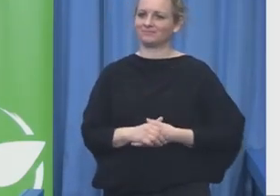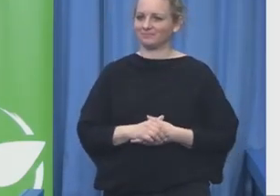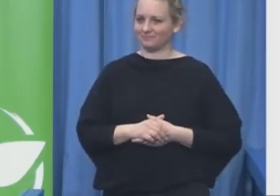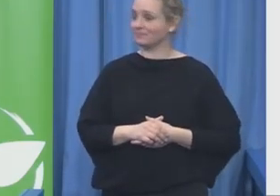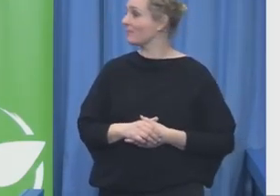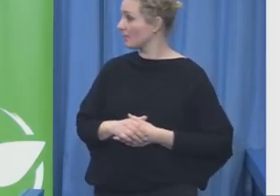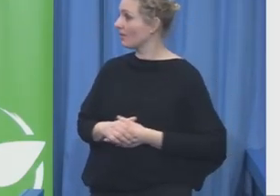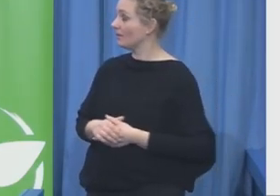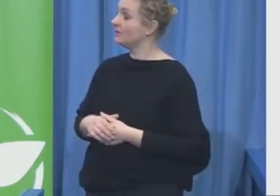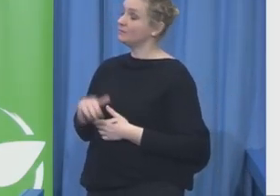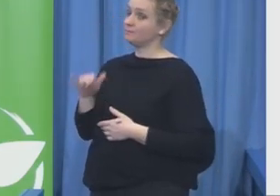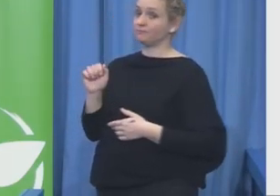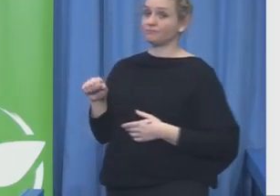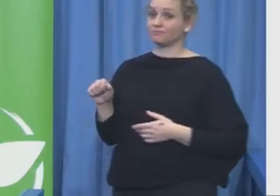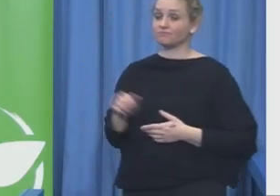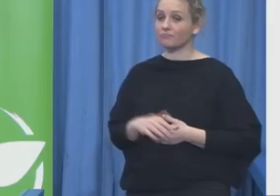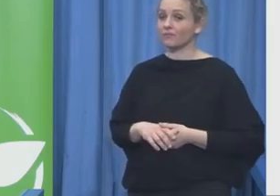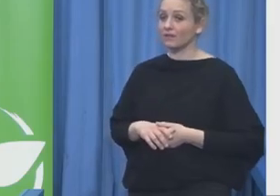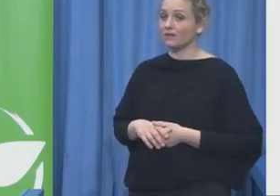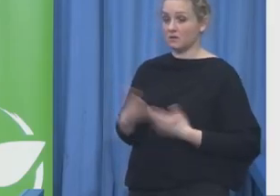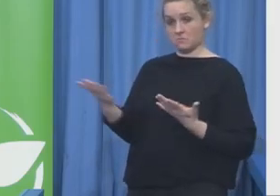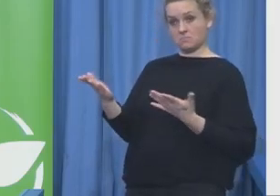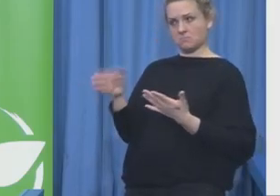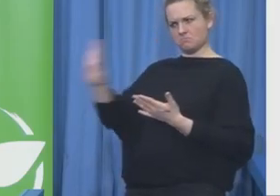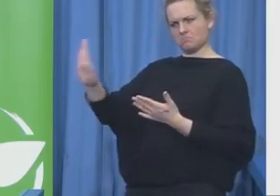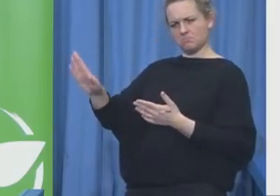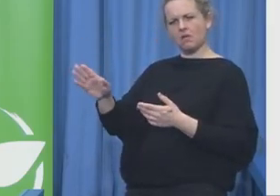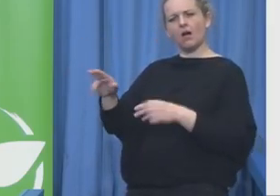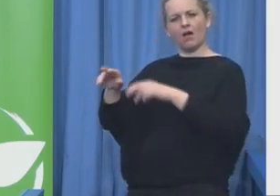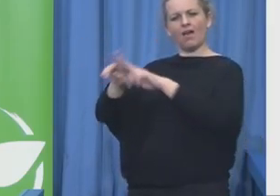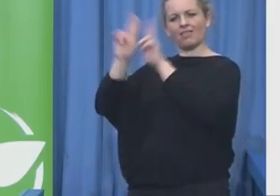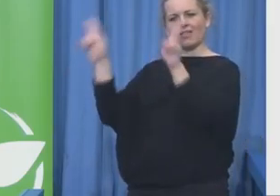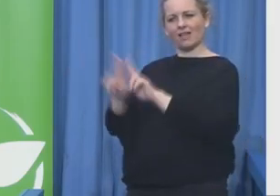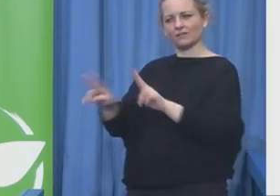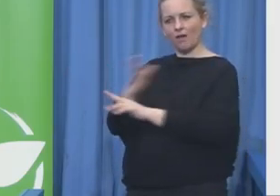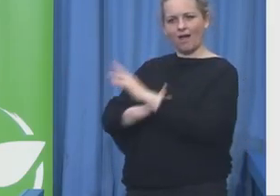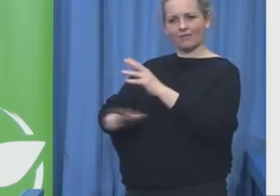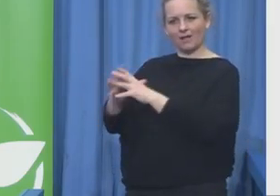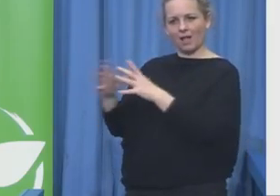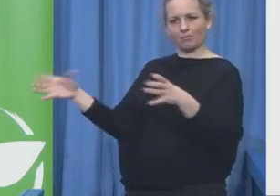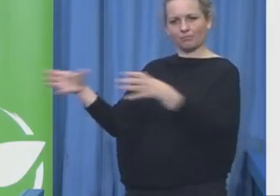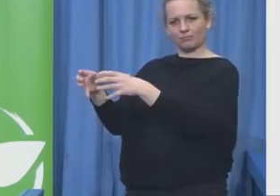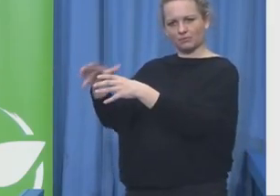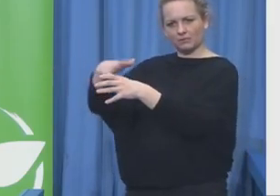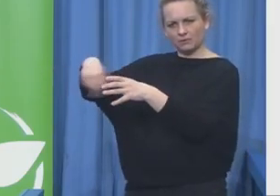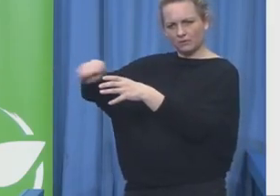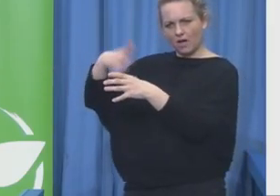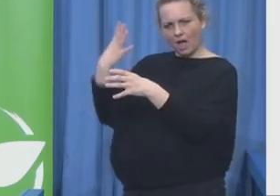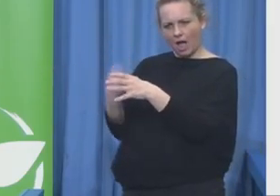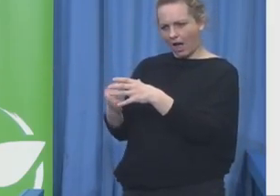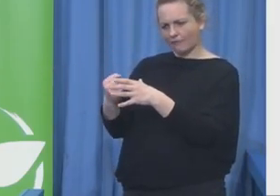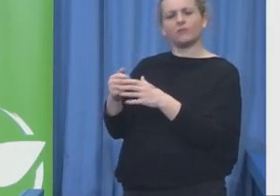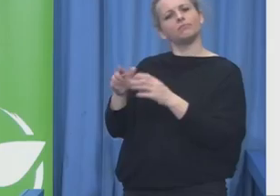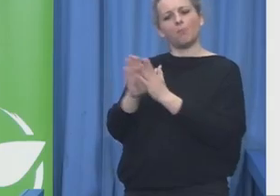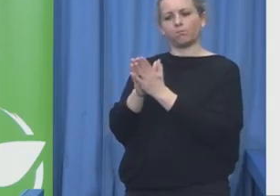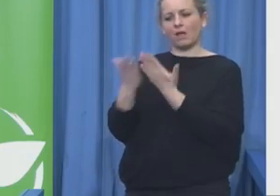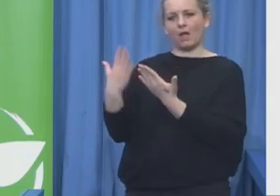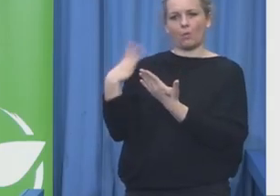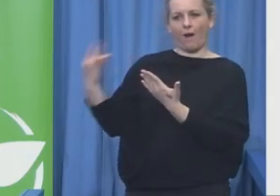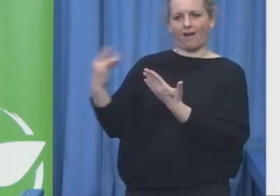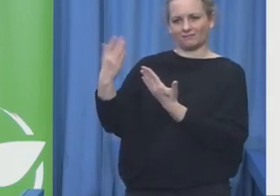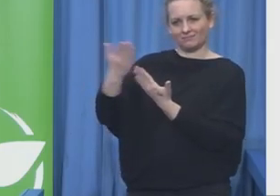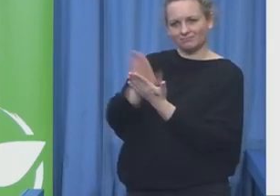paper on employment of persons with disability. I think it's available on your website for download, and it includes a lot of